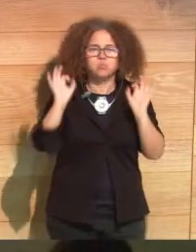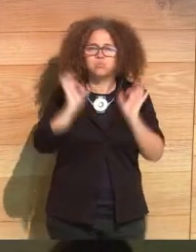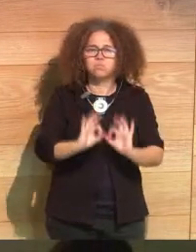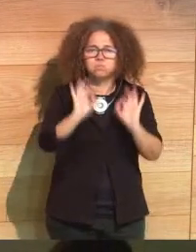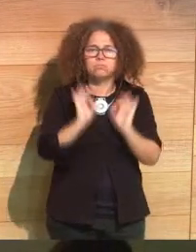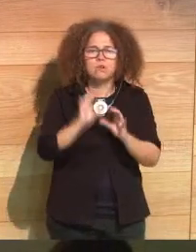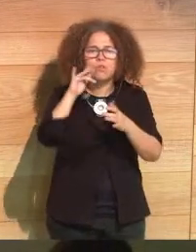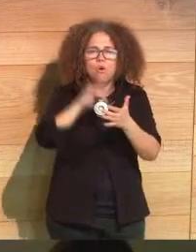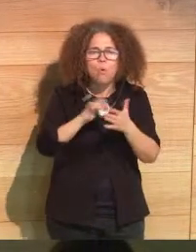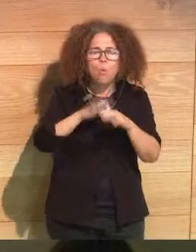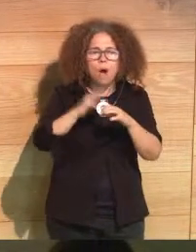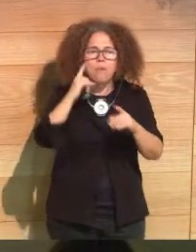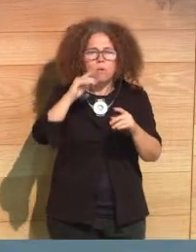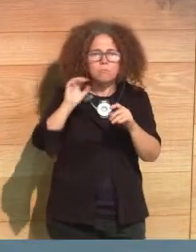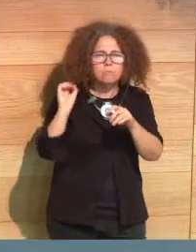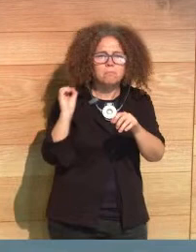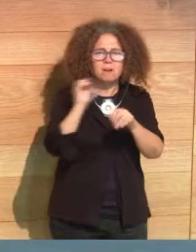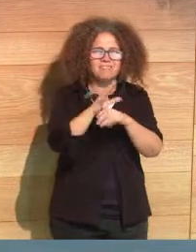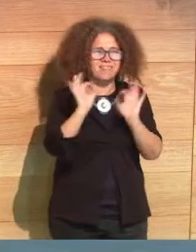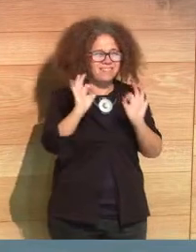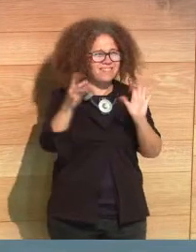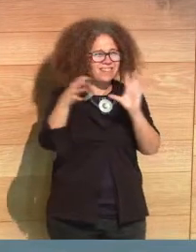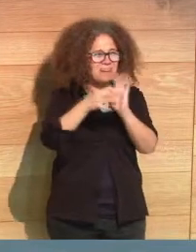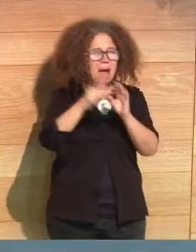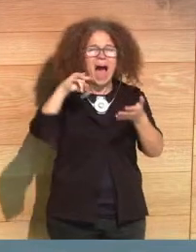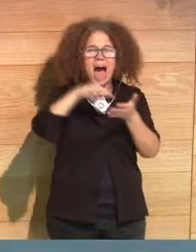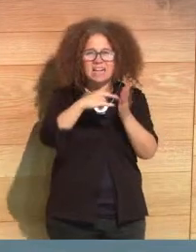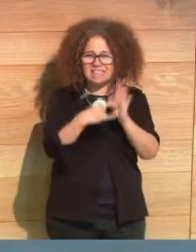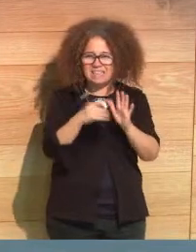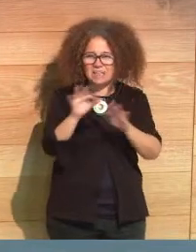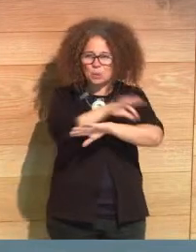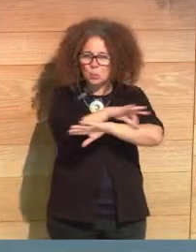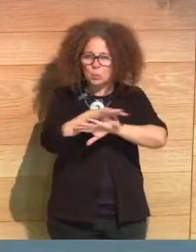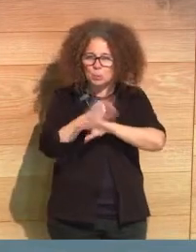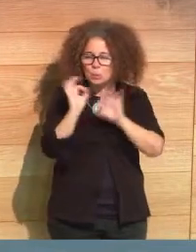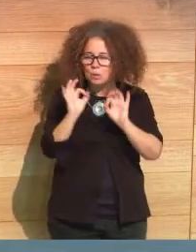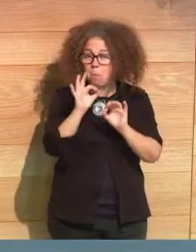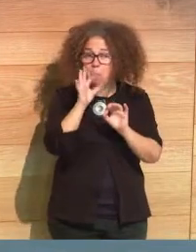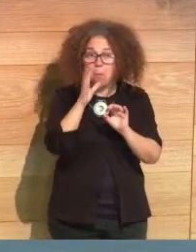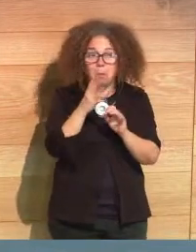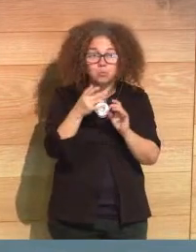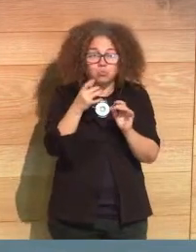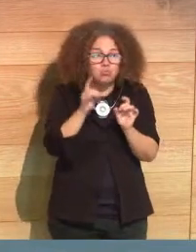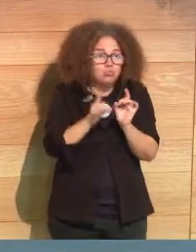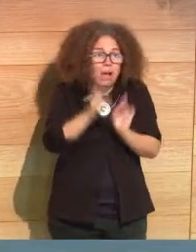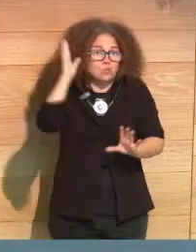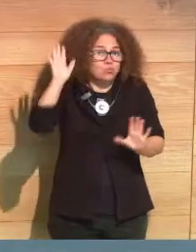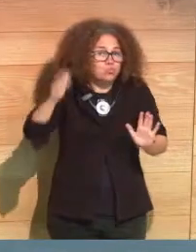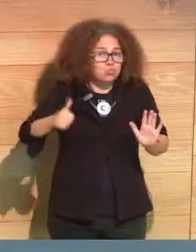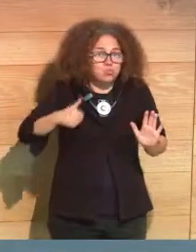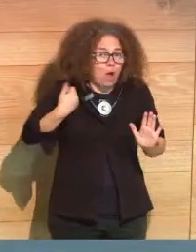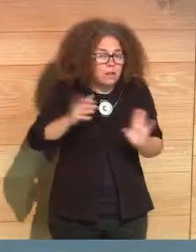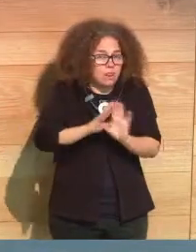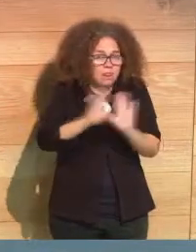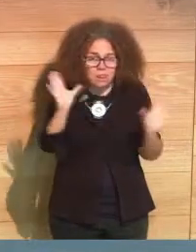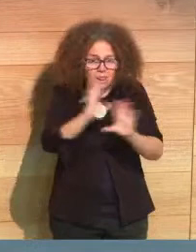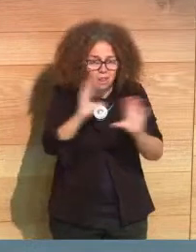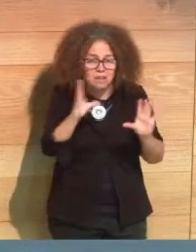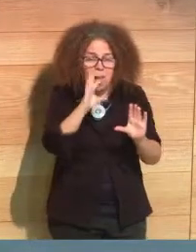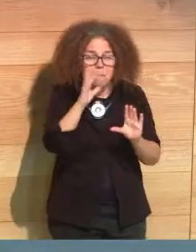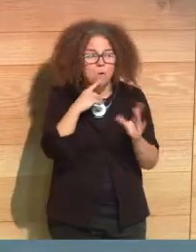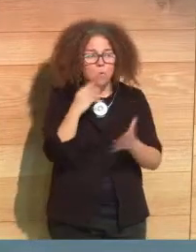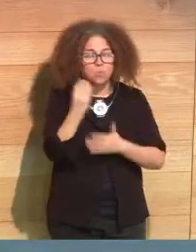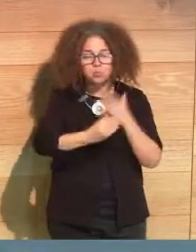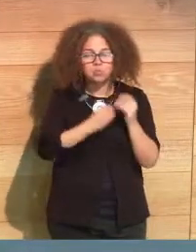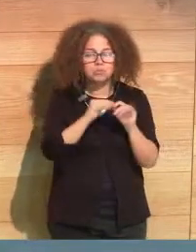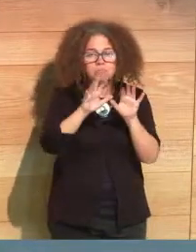architecture. So we almost discovered that by accident, because you use the digital tools, you do a 3D scan